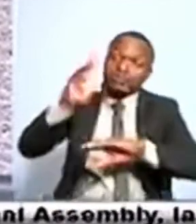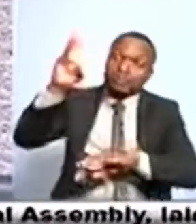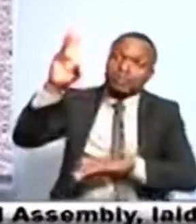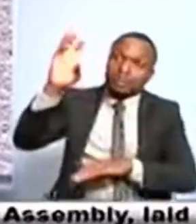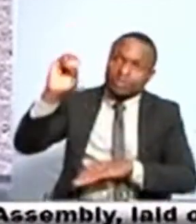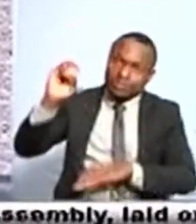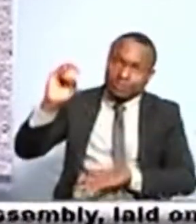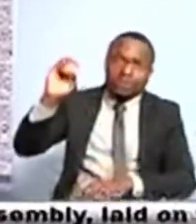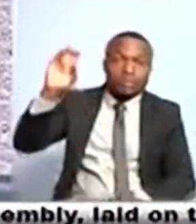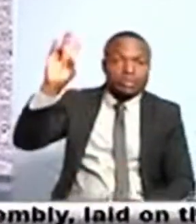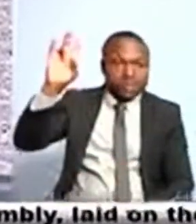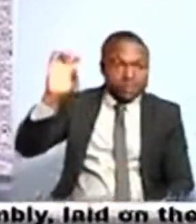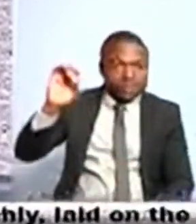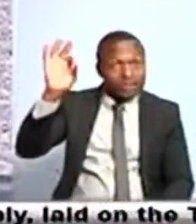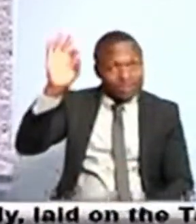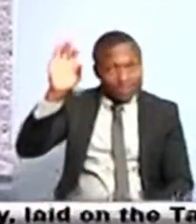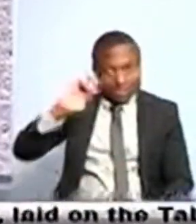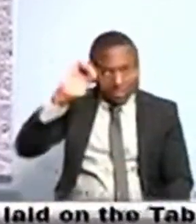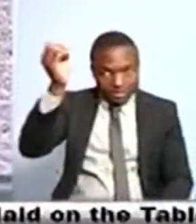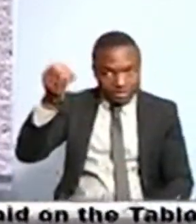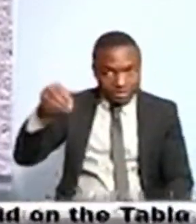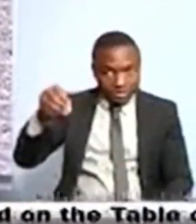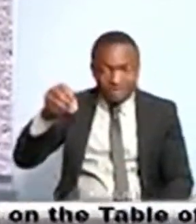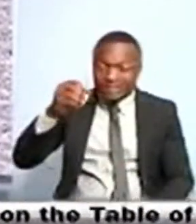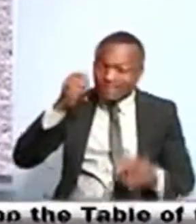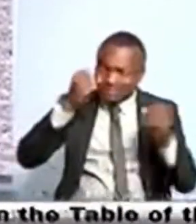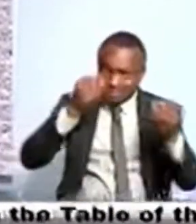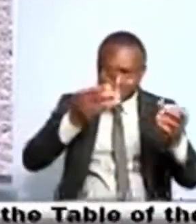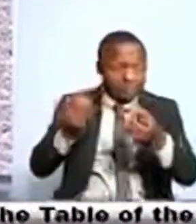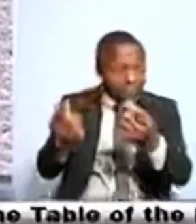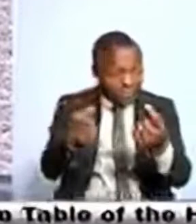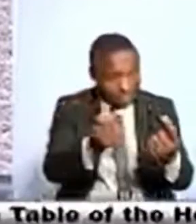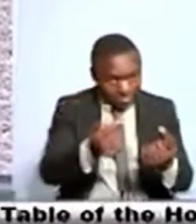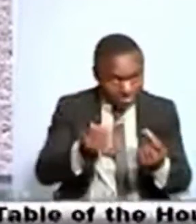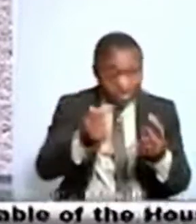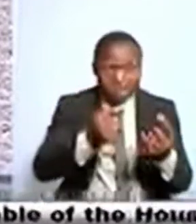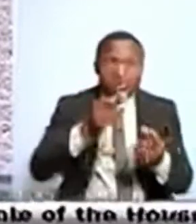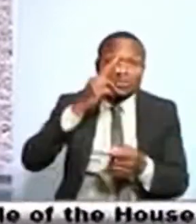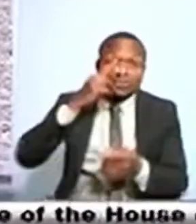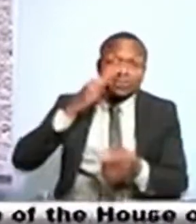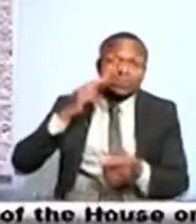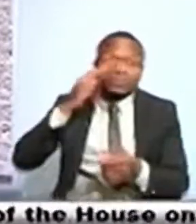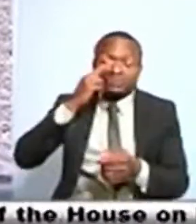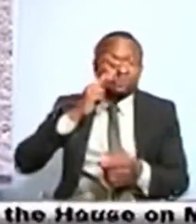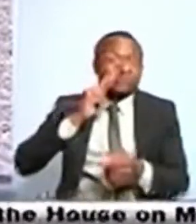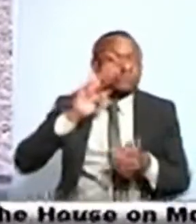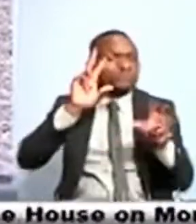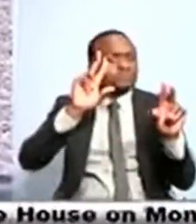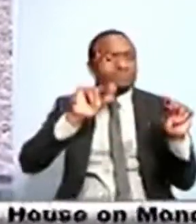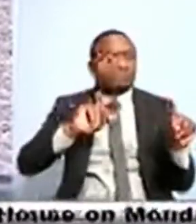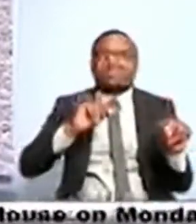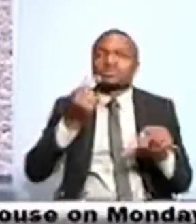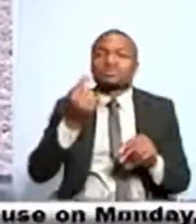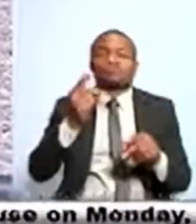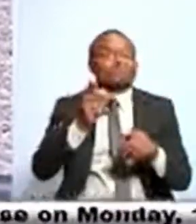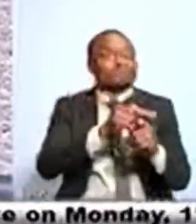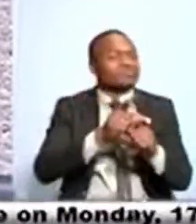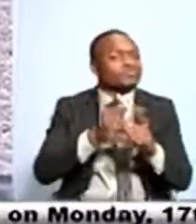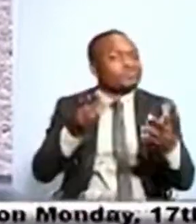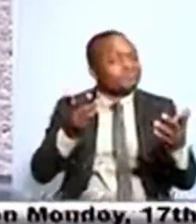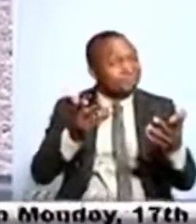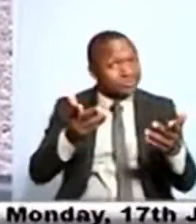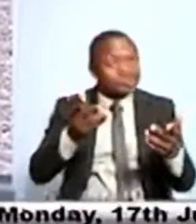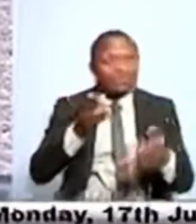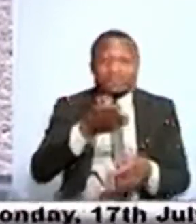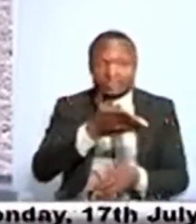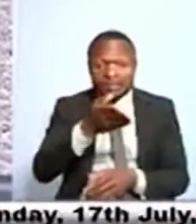and 90%, in most cases, it's being vandalized and no one seems to care. That is the attitude that